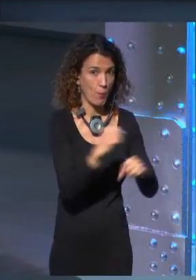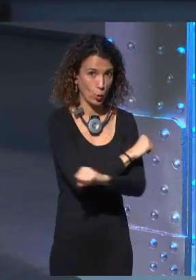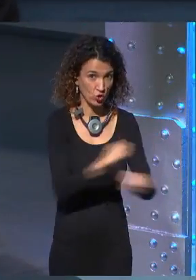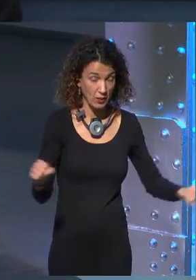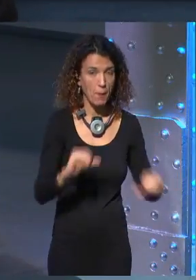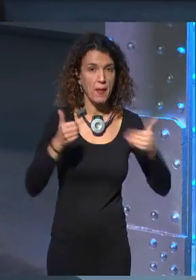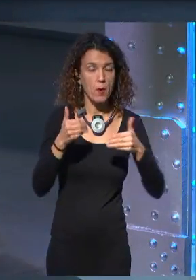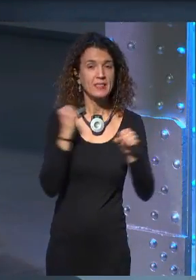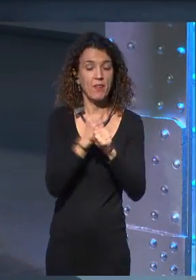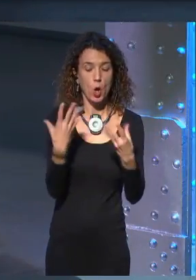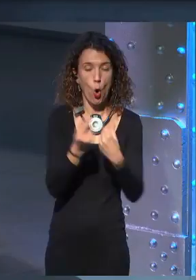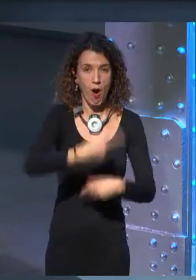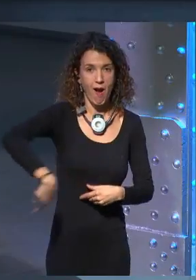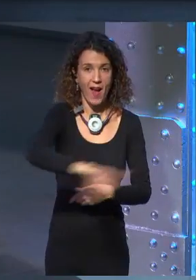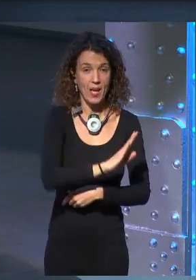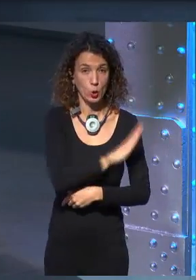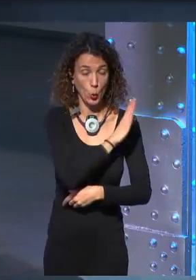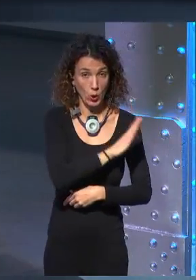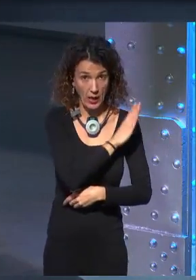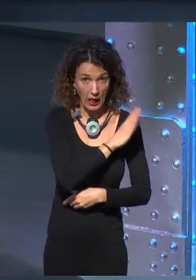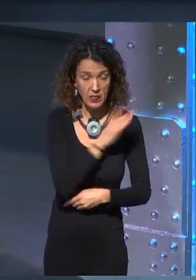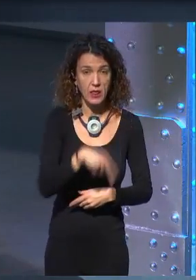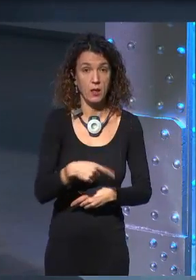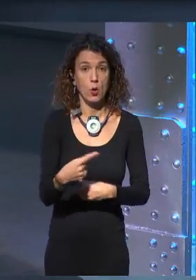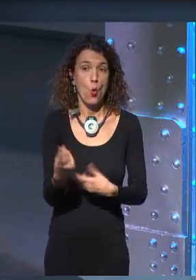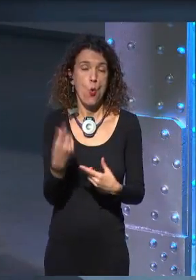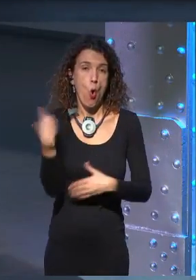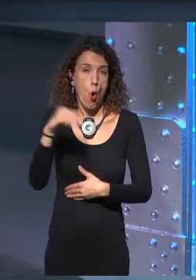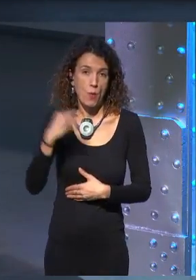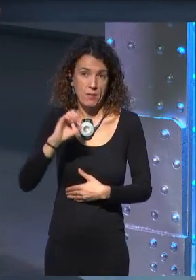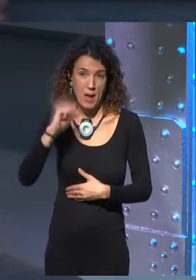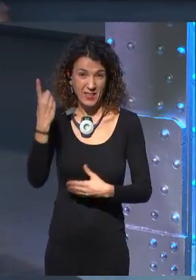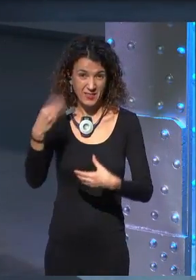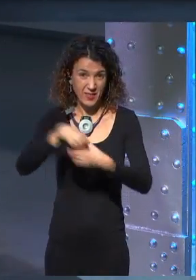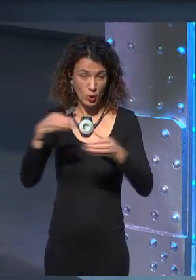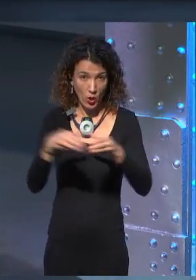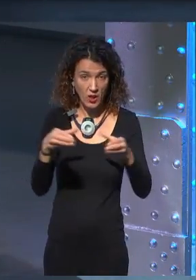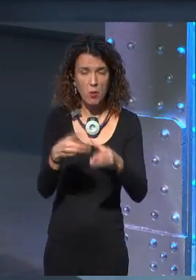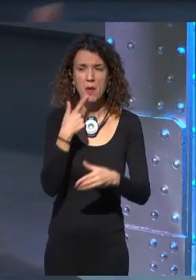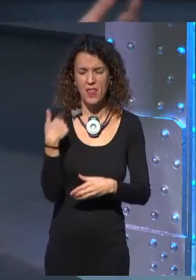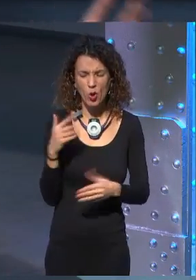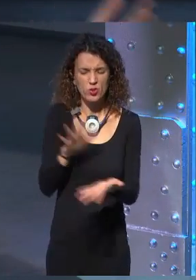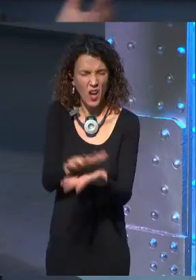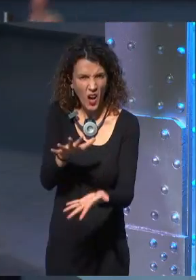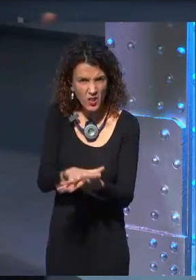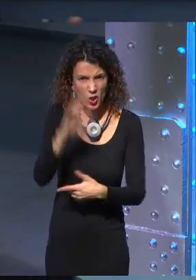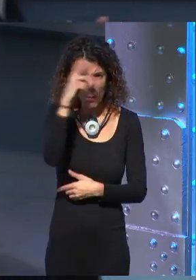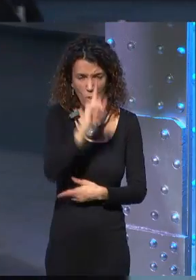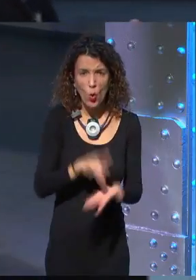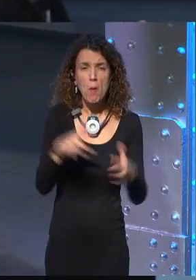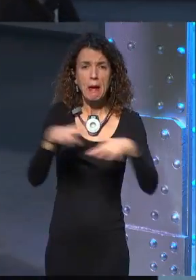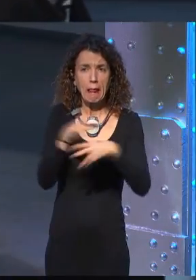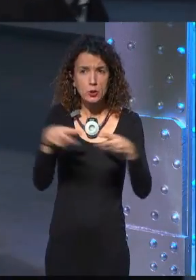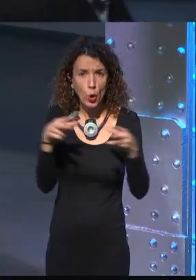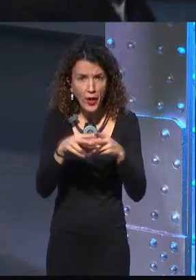directly with the students. And one of my young team members said, no problem, Mark, we got this. We're gonna go on social media. We're gonna go